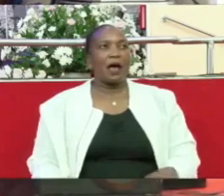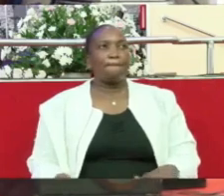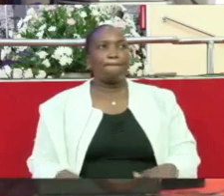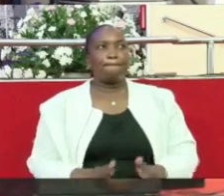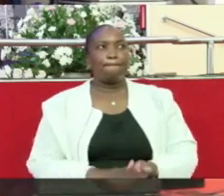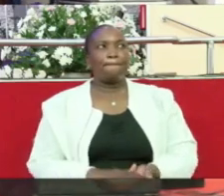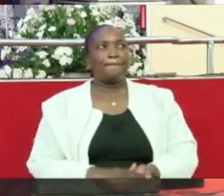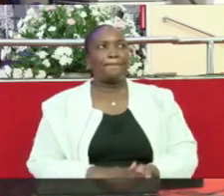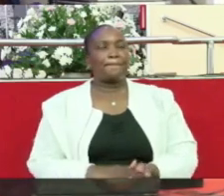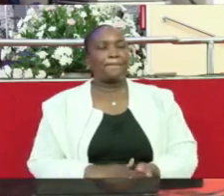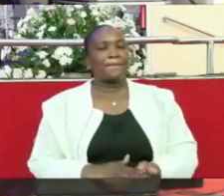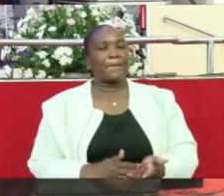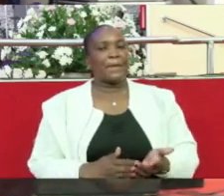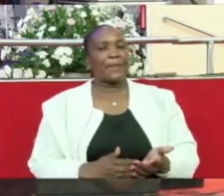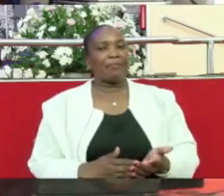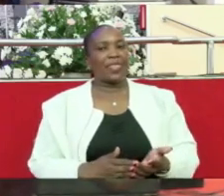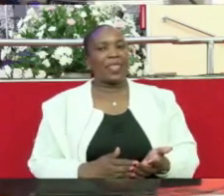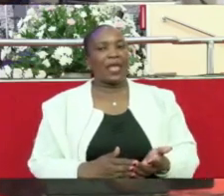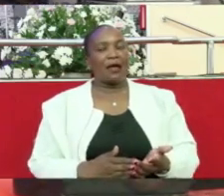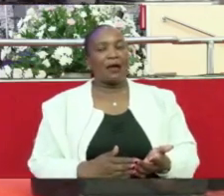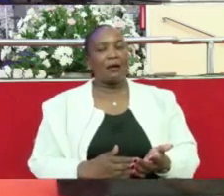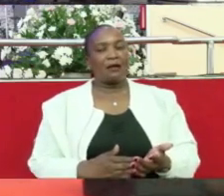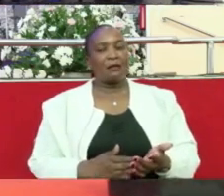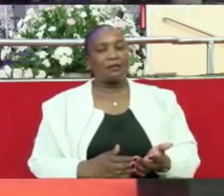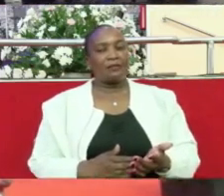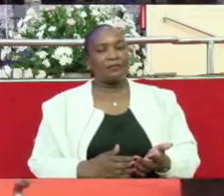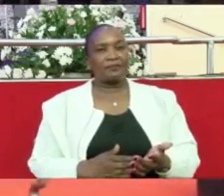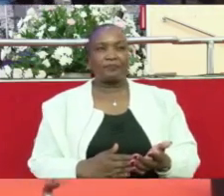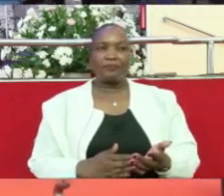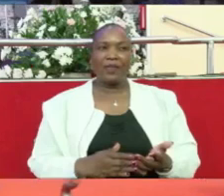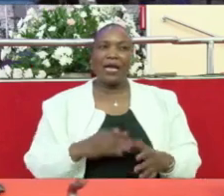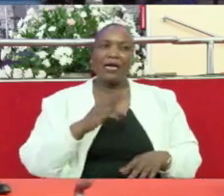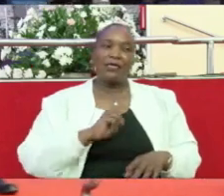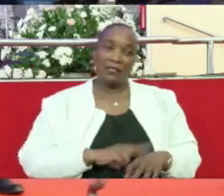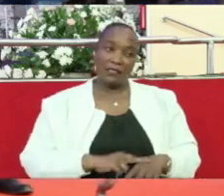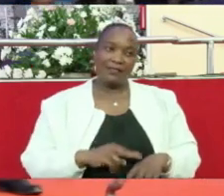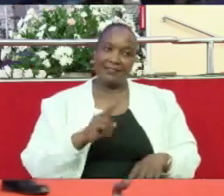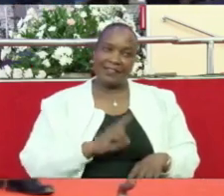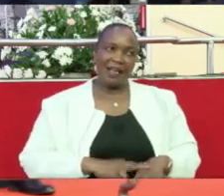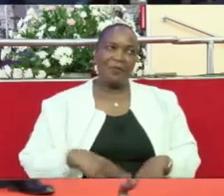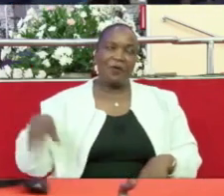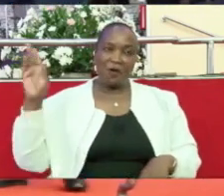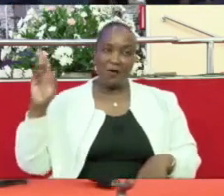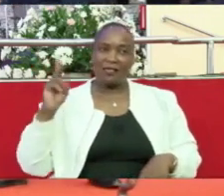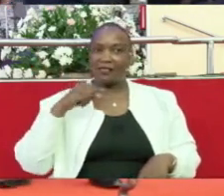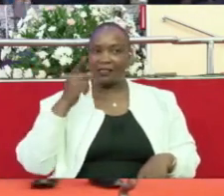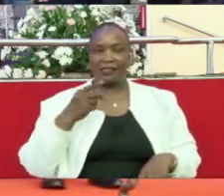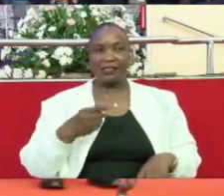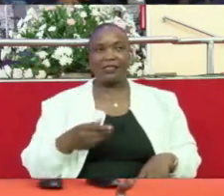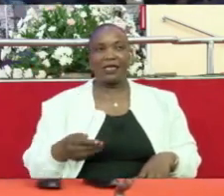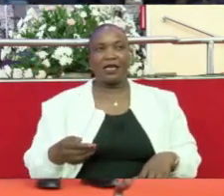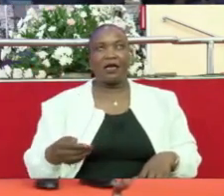against the knowledge of God. That when God says I love you, the word love is suppressed by the many things